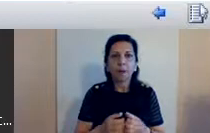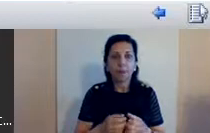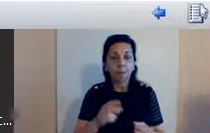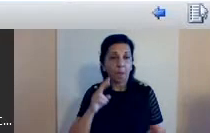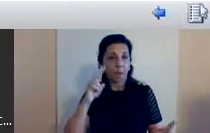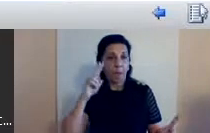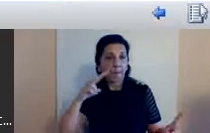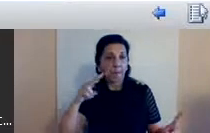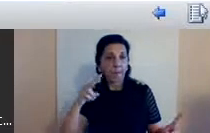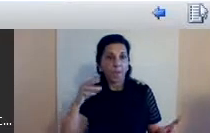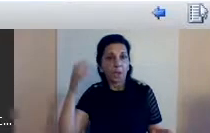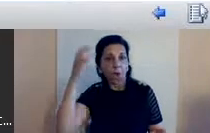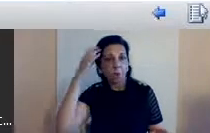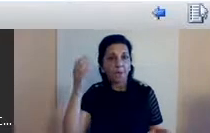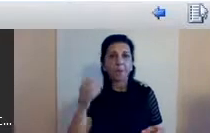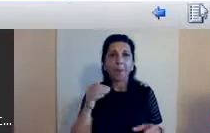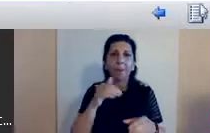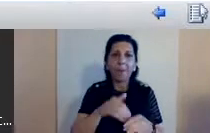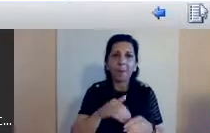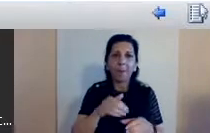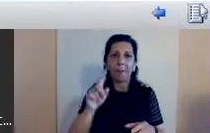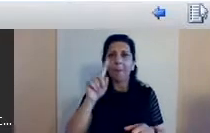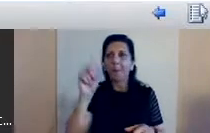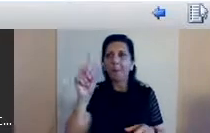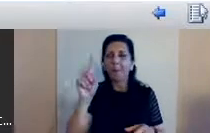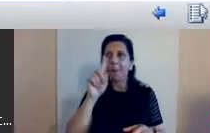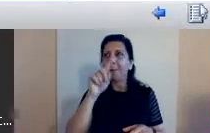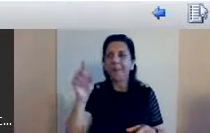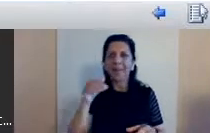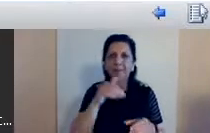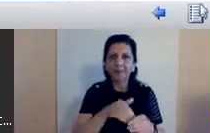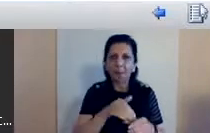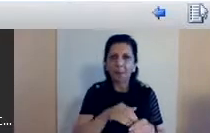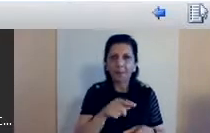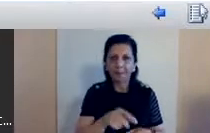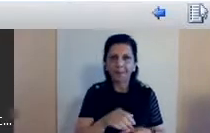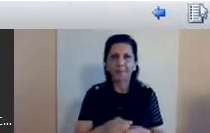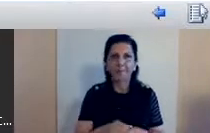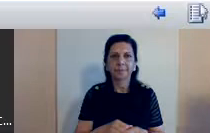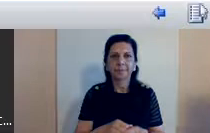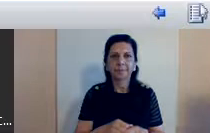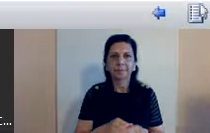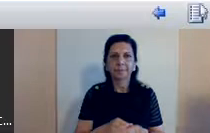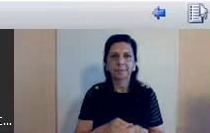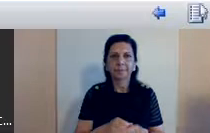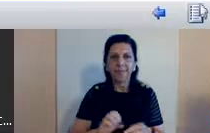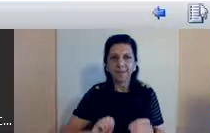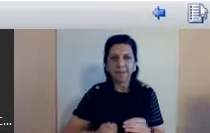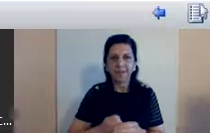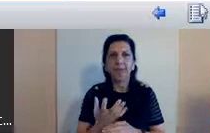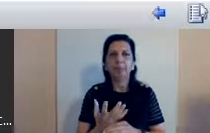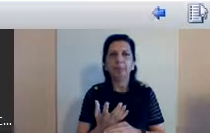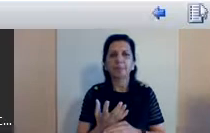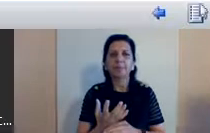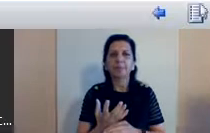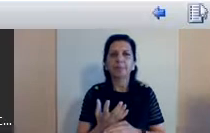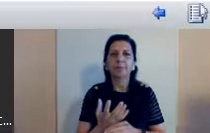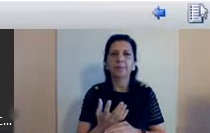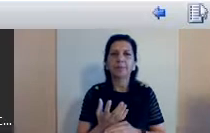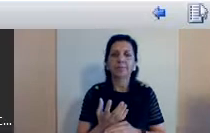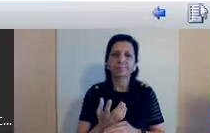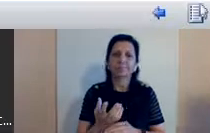want to think about how we have conversations. We've really wanted to think about this restoration